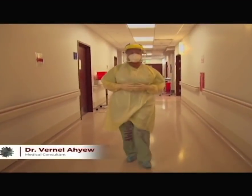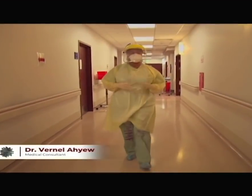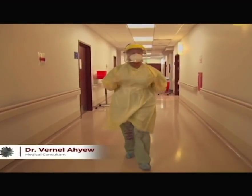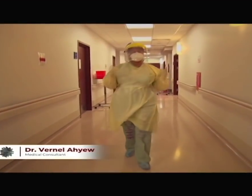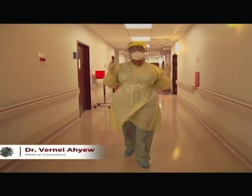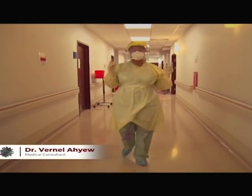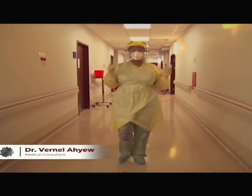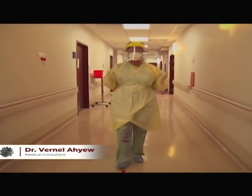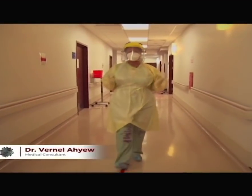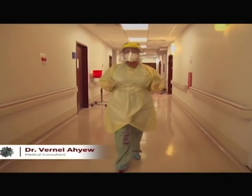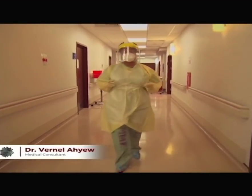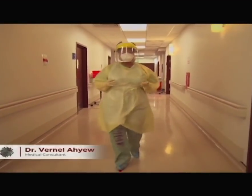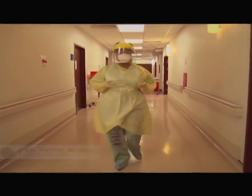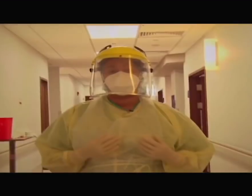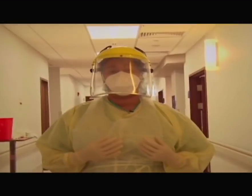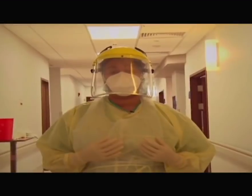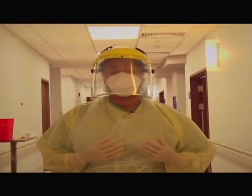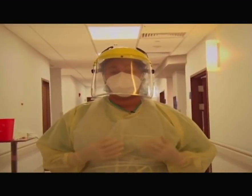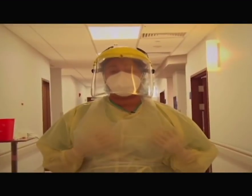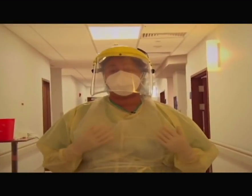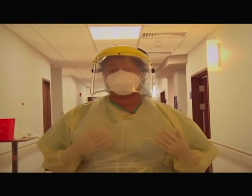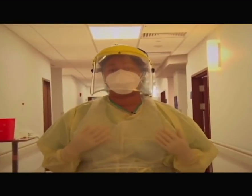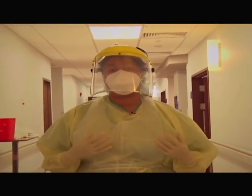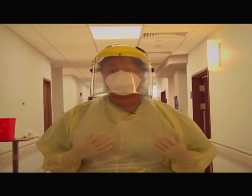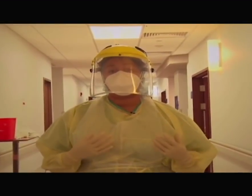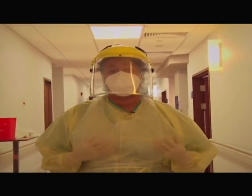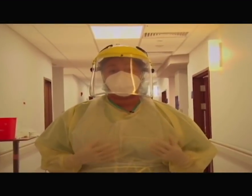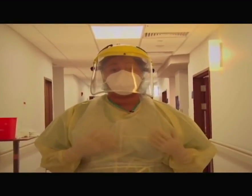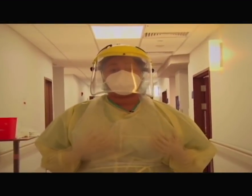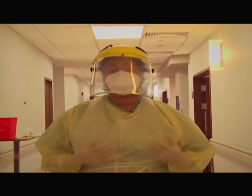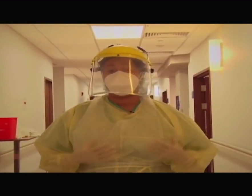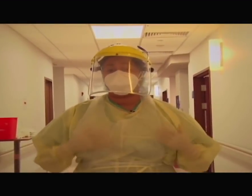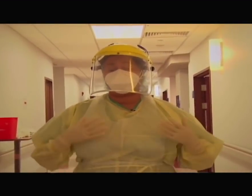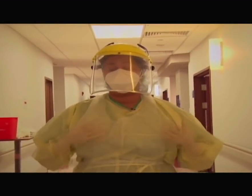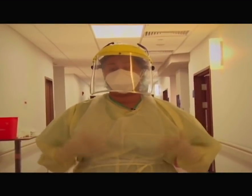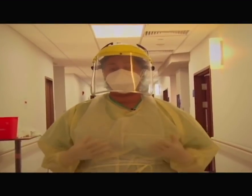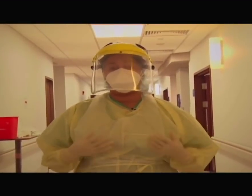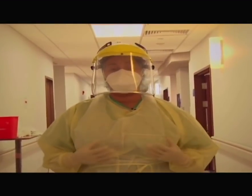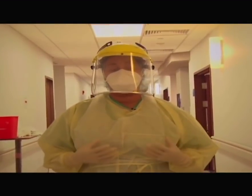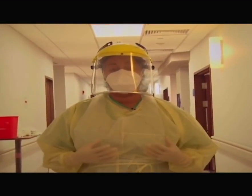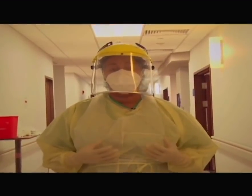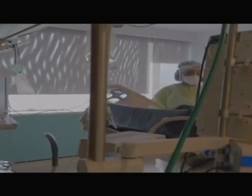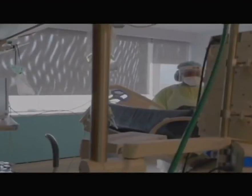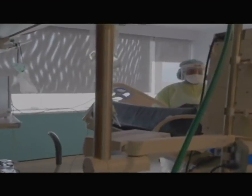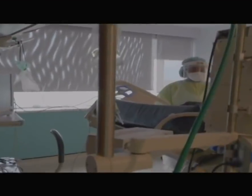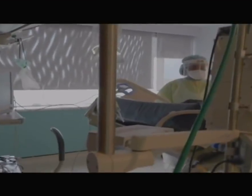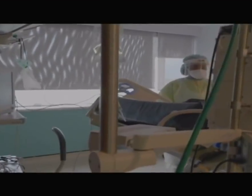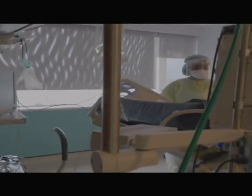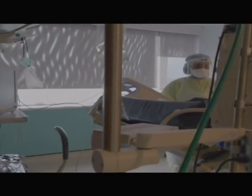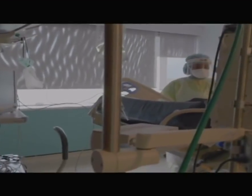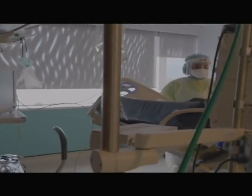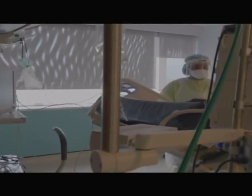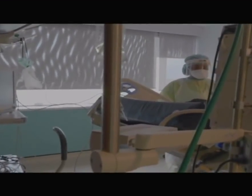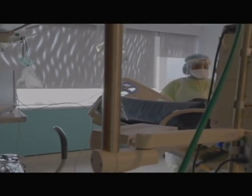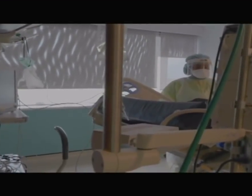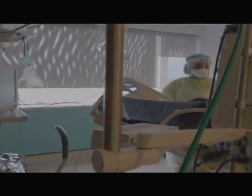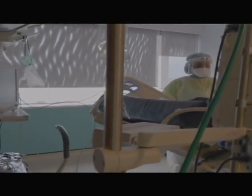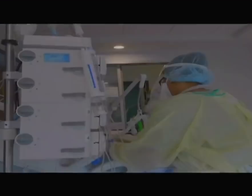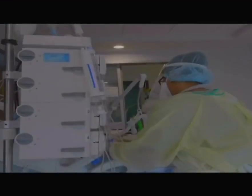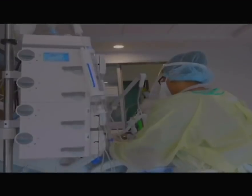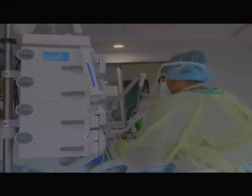Imagine not being able to breathe. Doc, I can't breathe. I can't take a full breath. And this is very